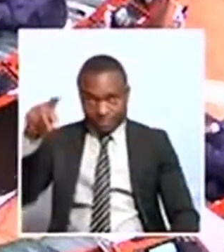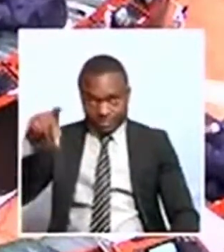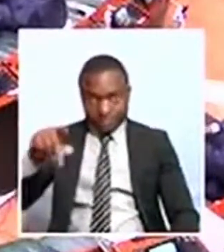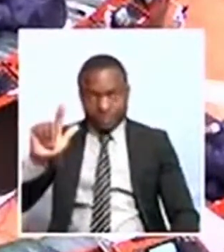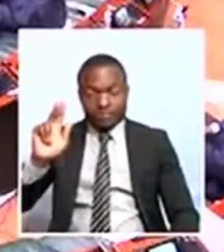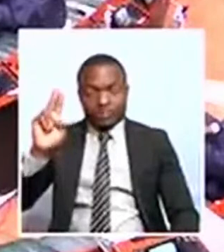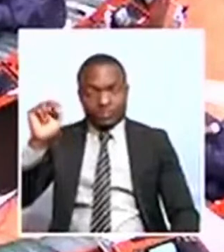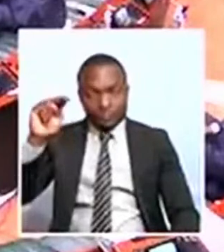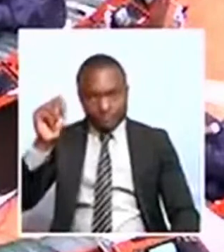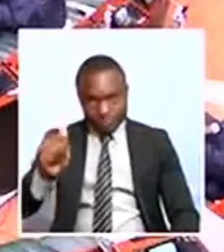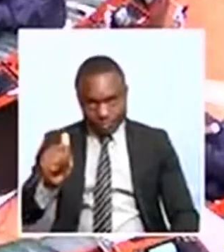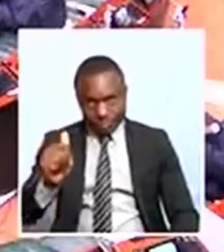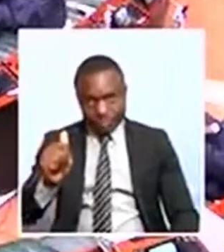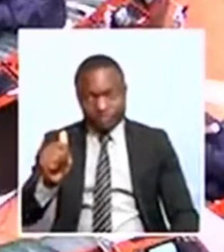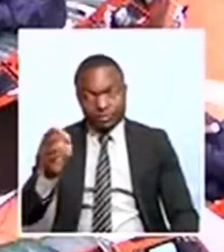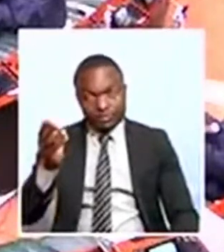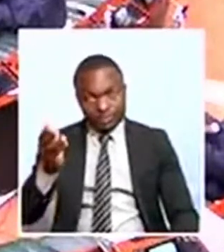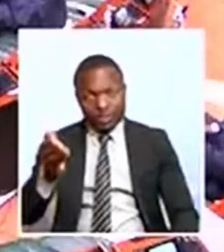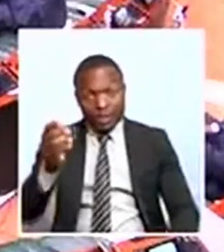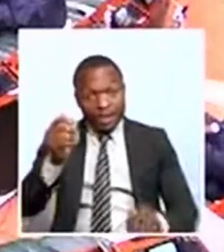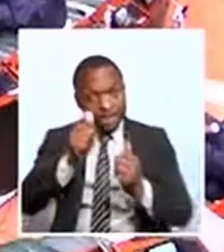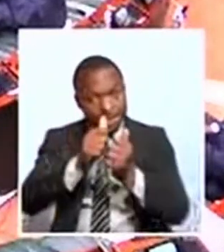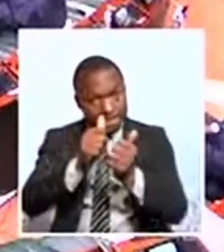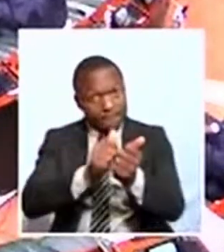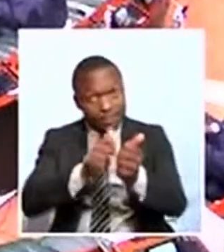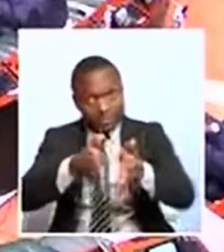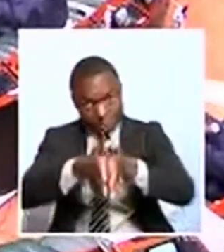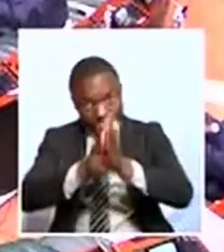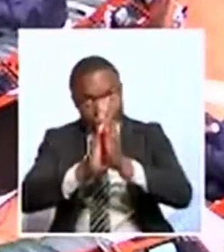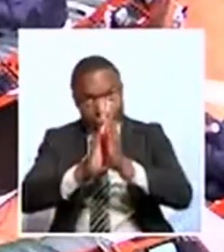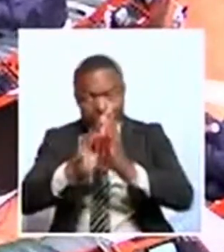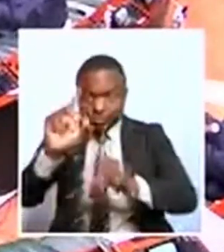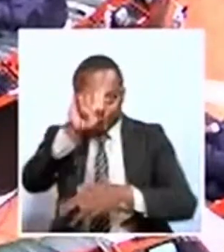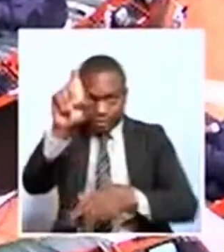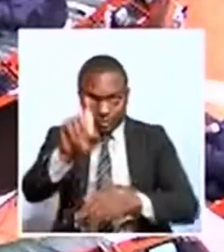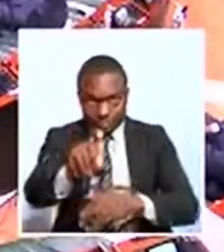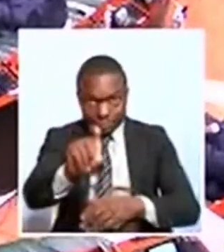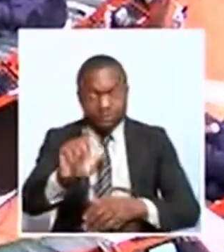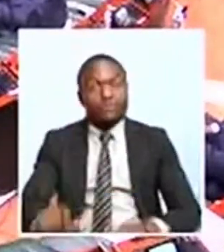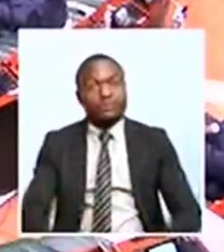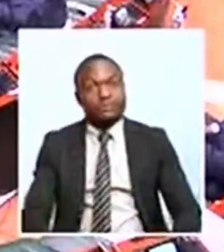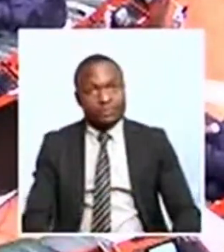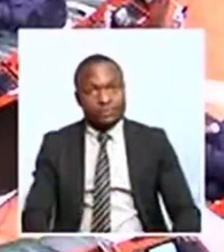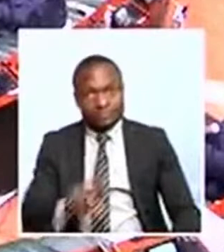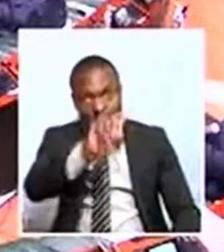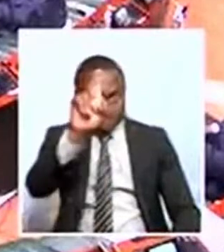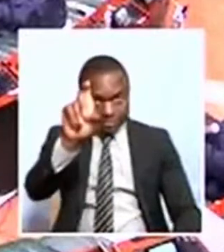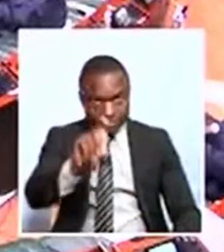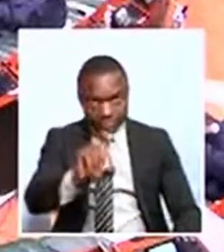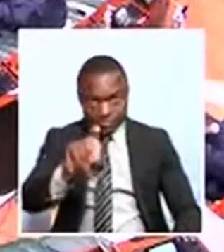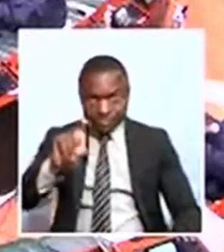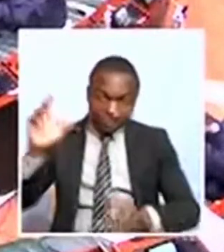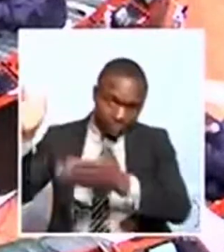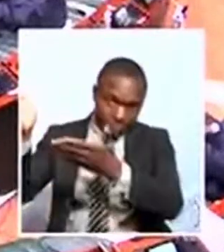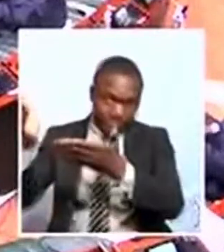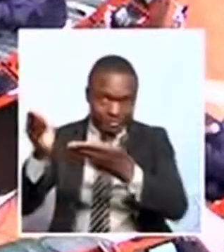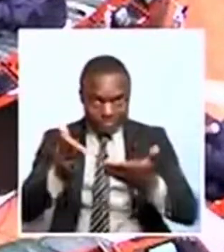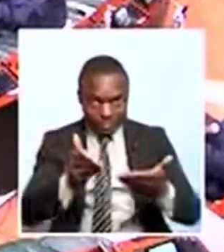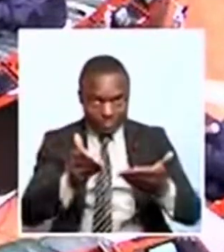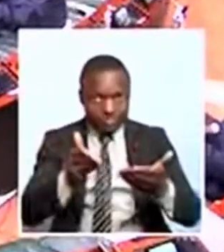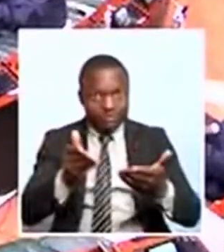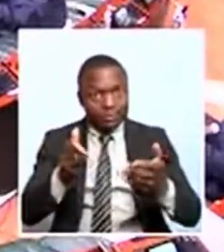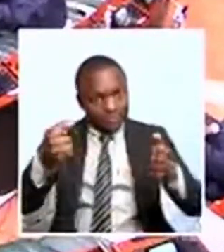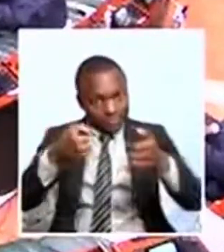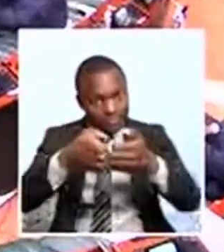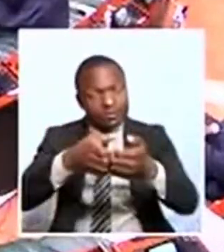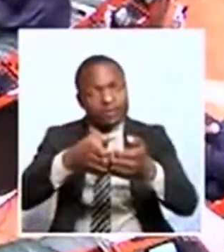Honorable Morita Anakoka, about to ask a supplementary question on a question that has been posed by Kawe Central Member